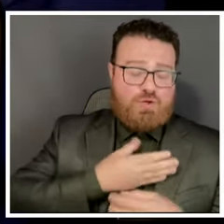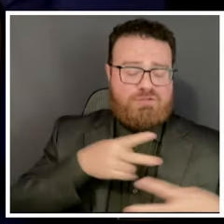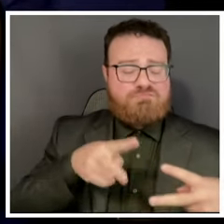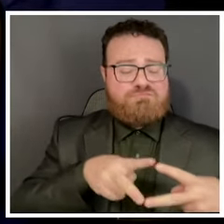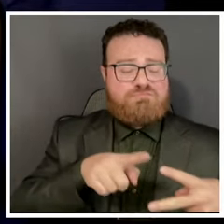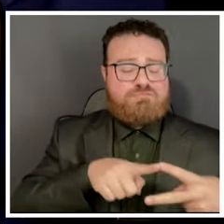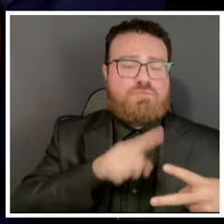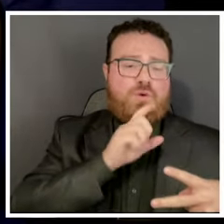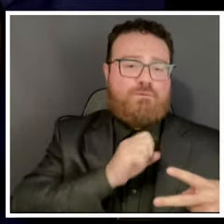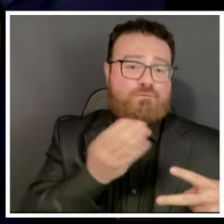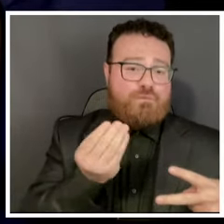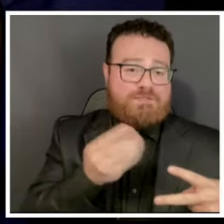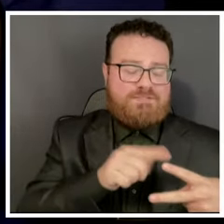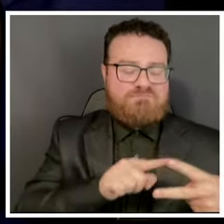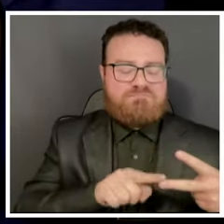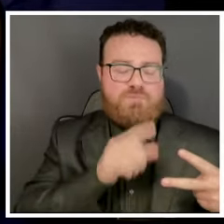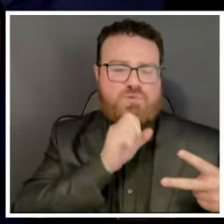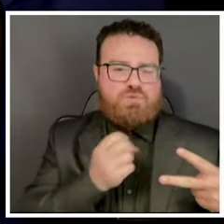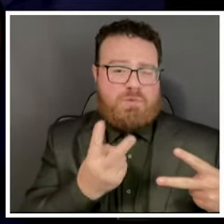gotten any bigger.